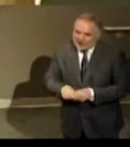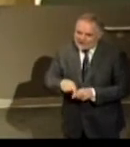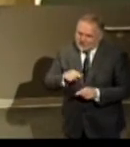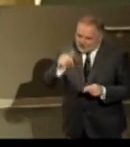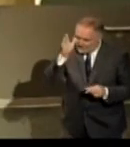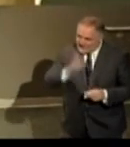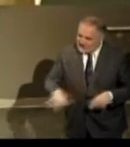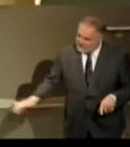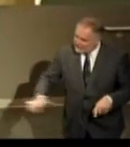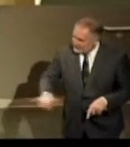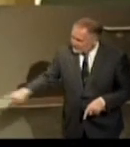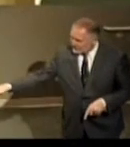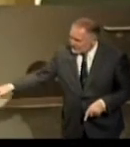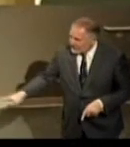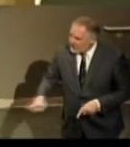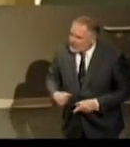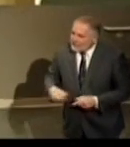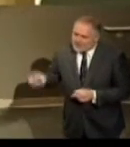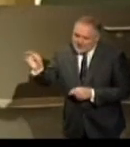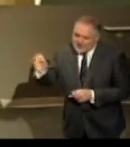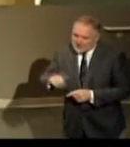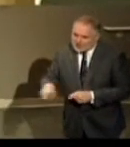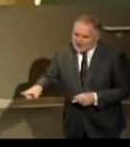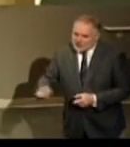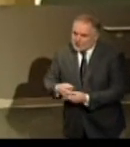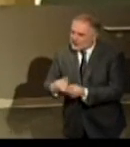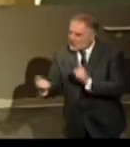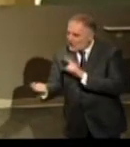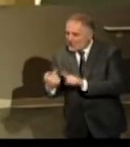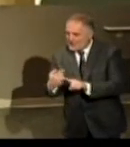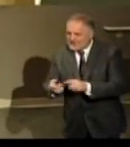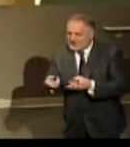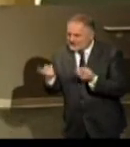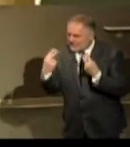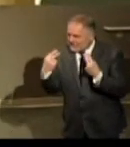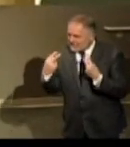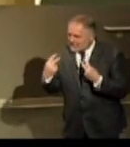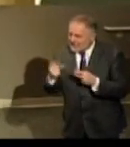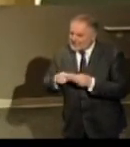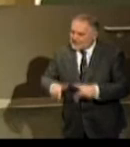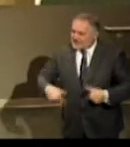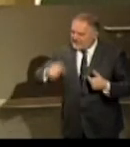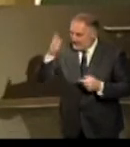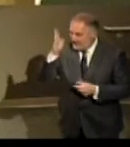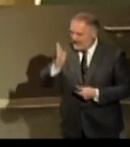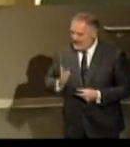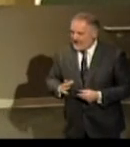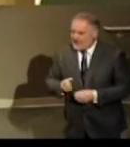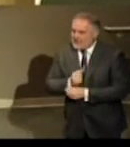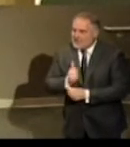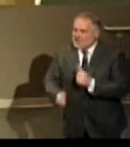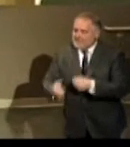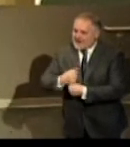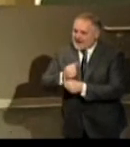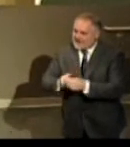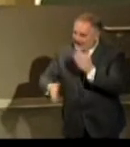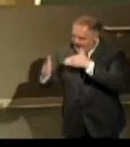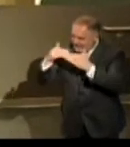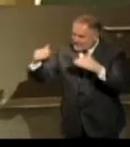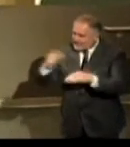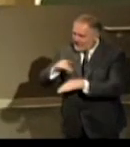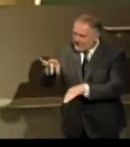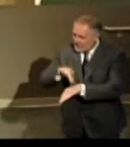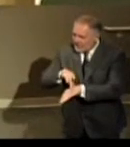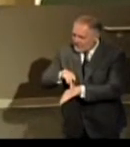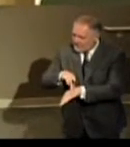like passions with you, and preach unto you that you should turn from these vanities unto the living God, which